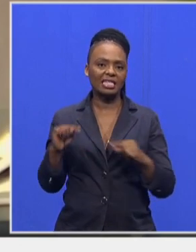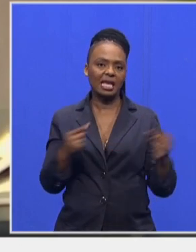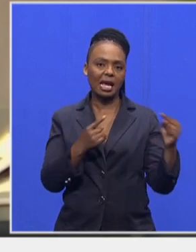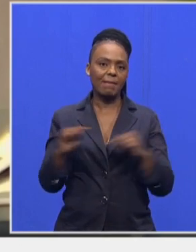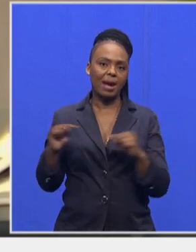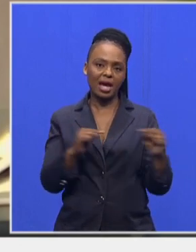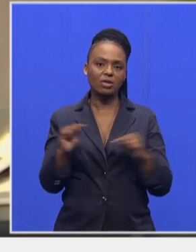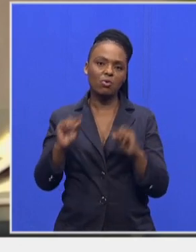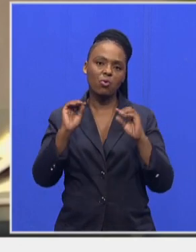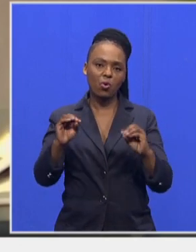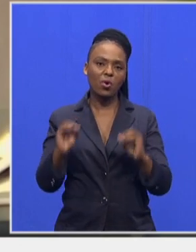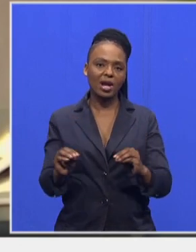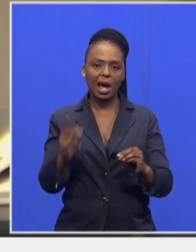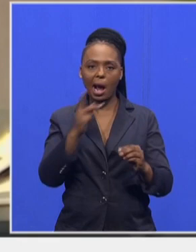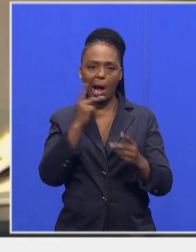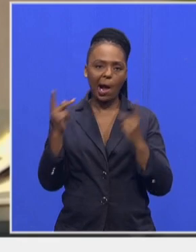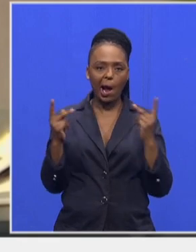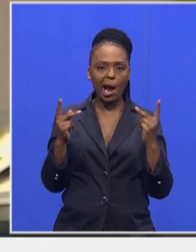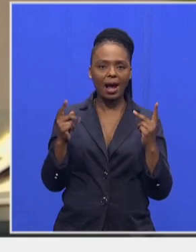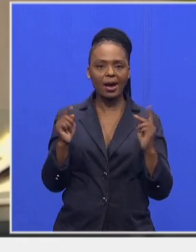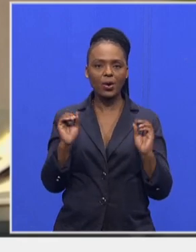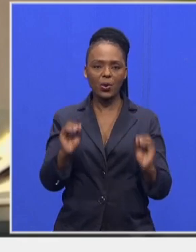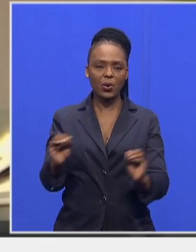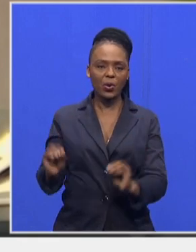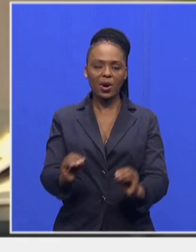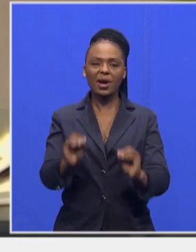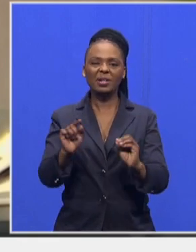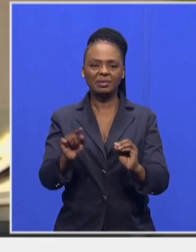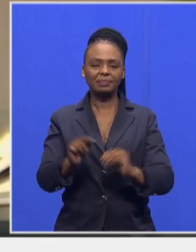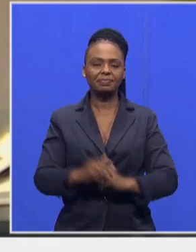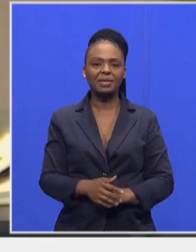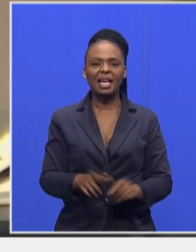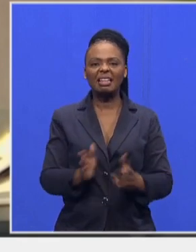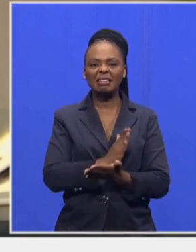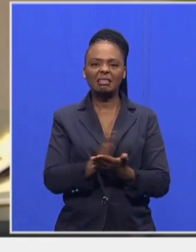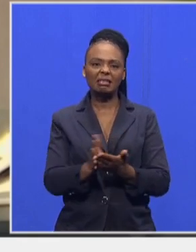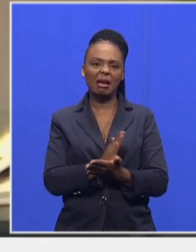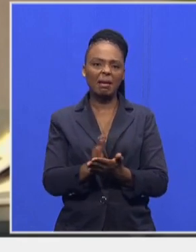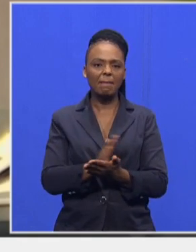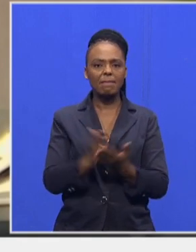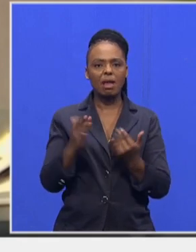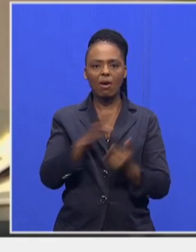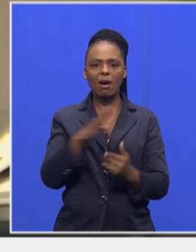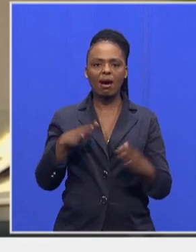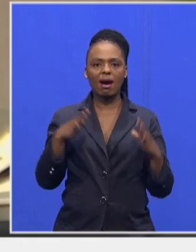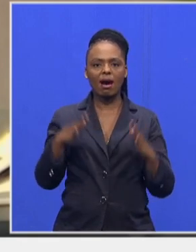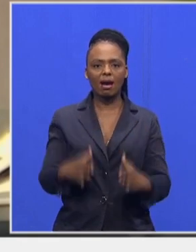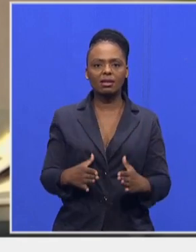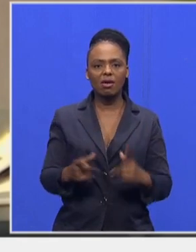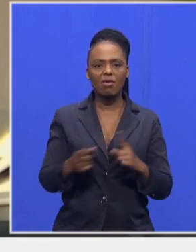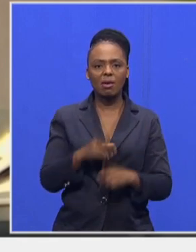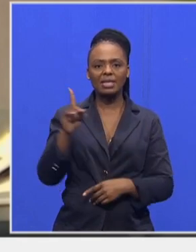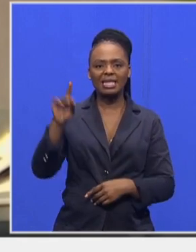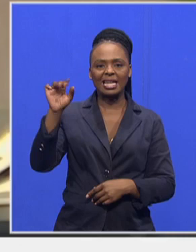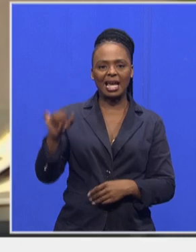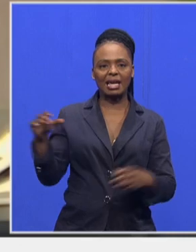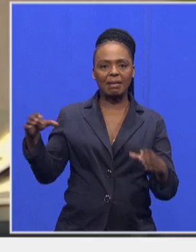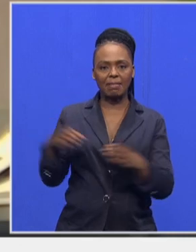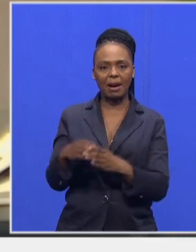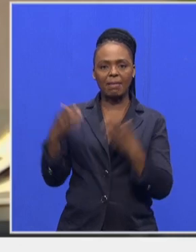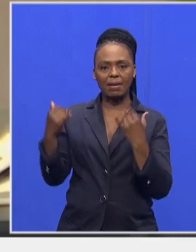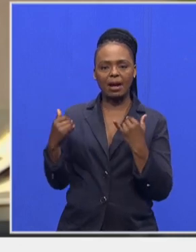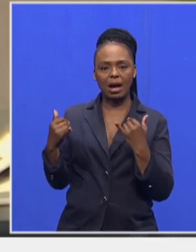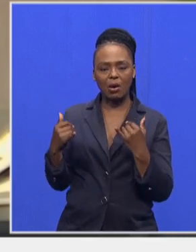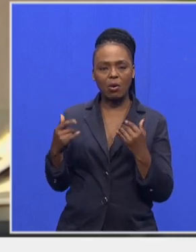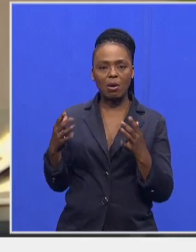are happening, tensions still rife, and of course some of the councillors in particular from the DA still remaining disgruntled, feeling